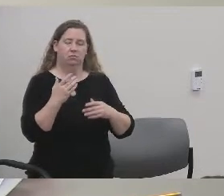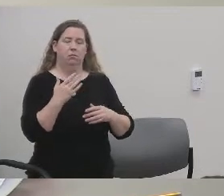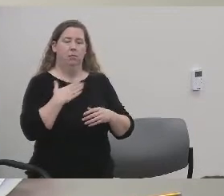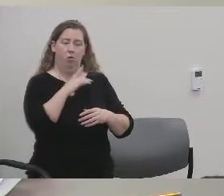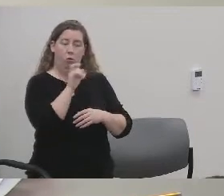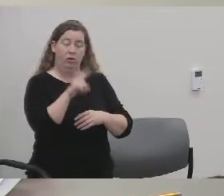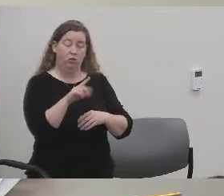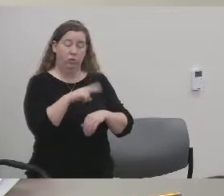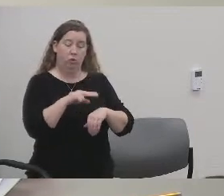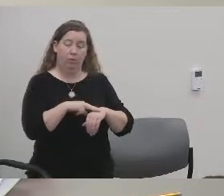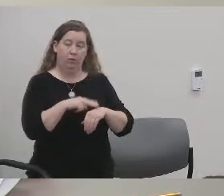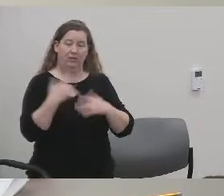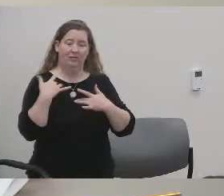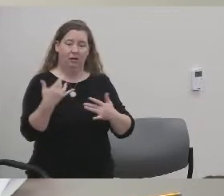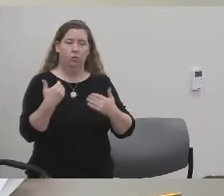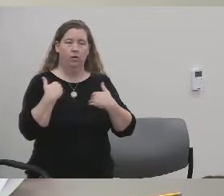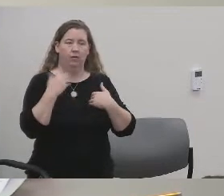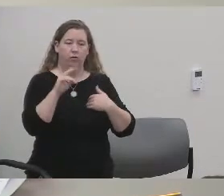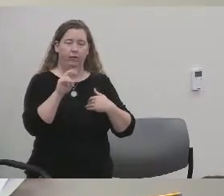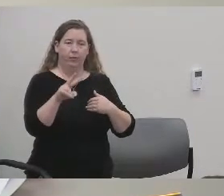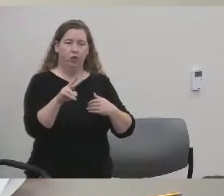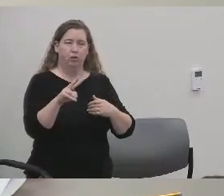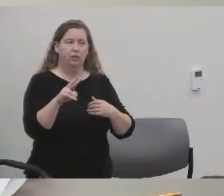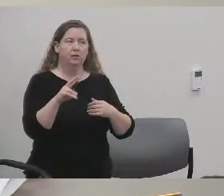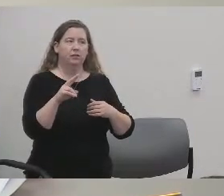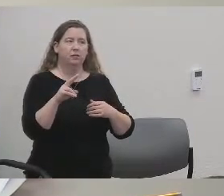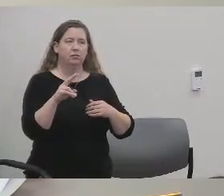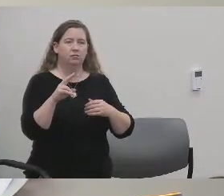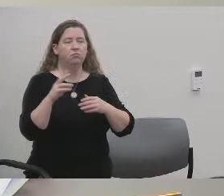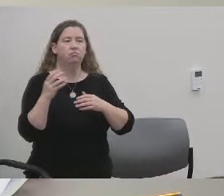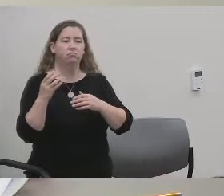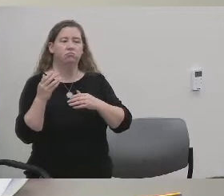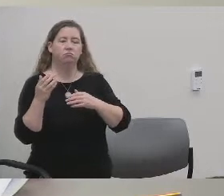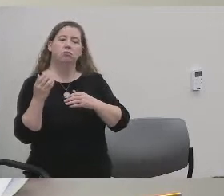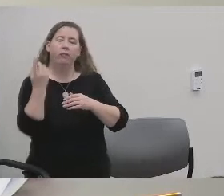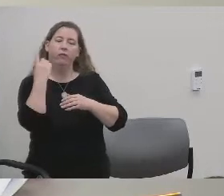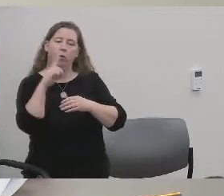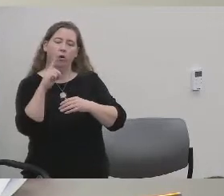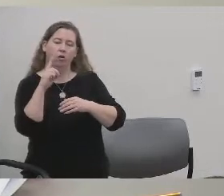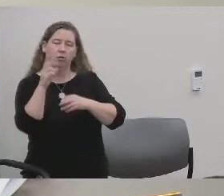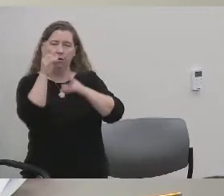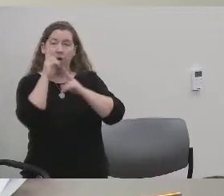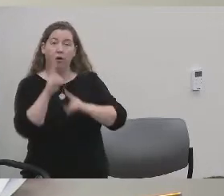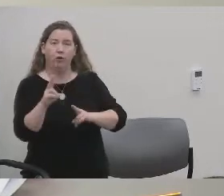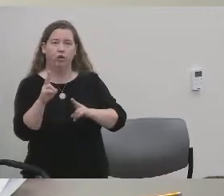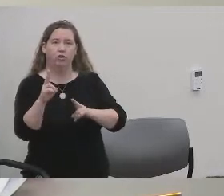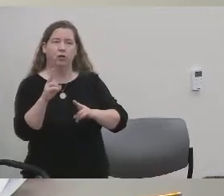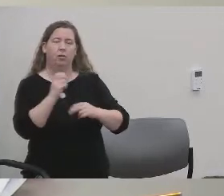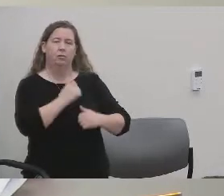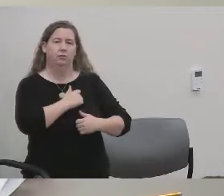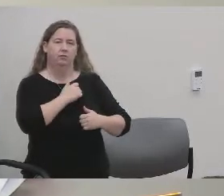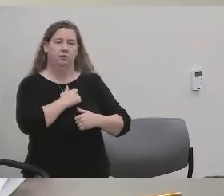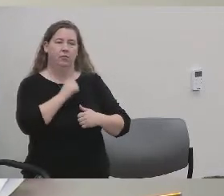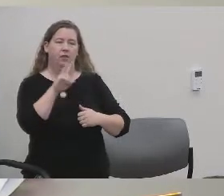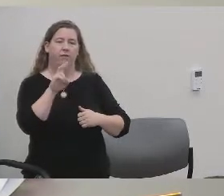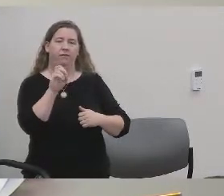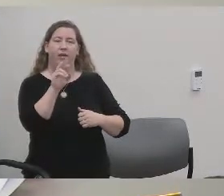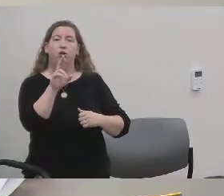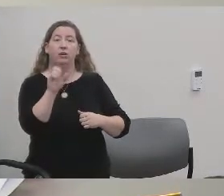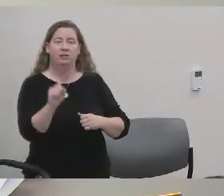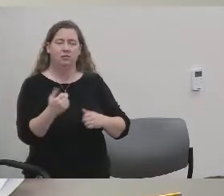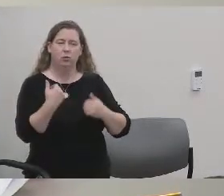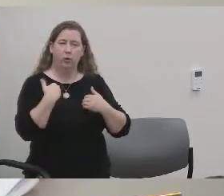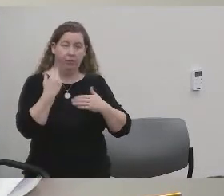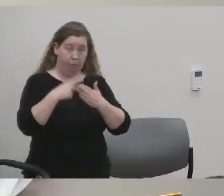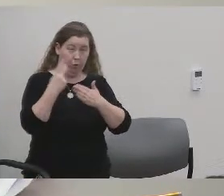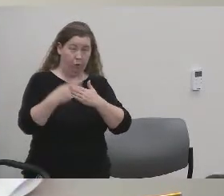is, normally we have November set aside to honor our veterans. Do we have a program for that date this